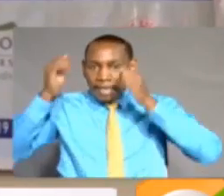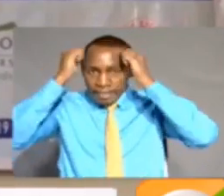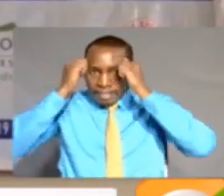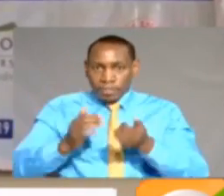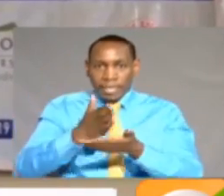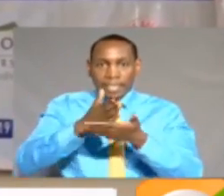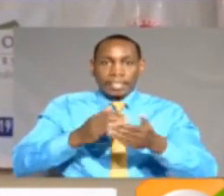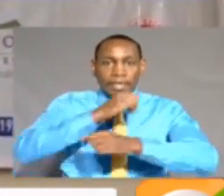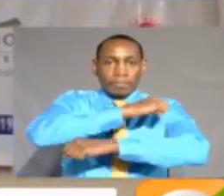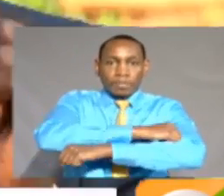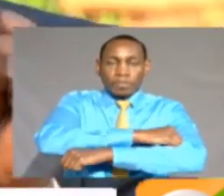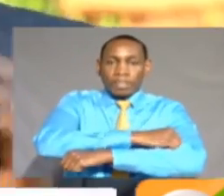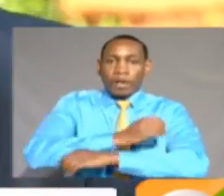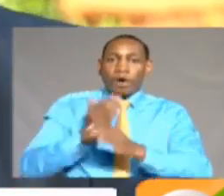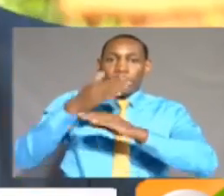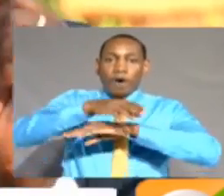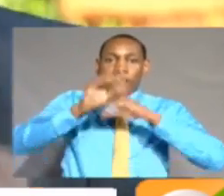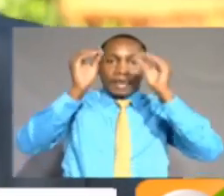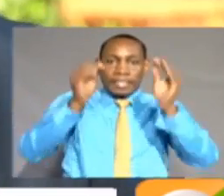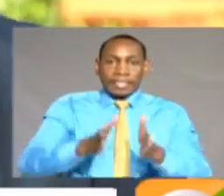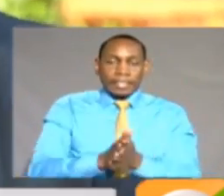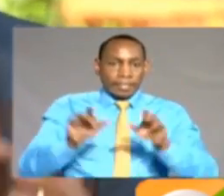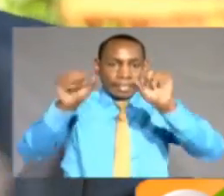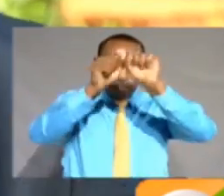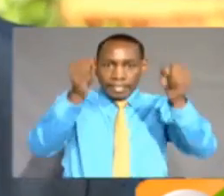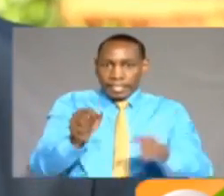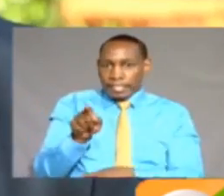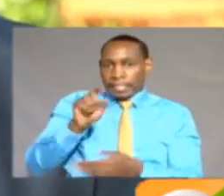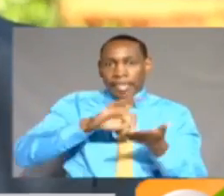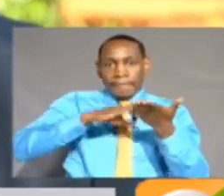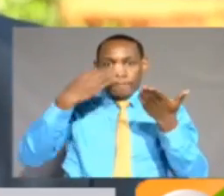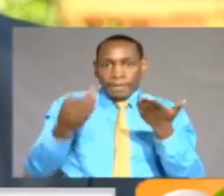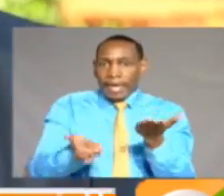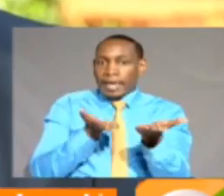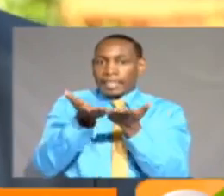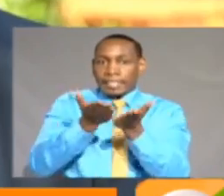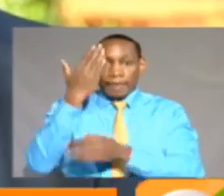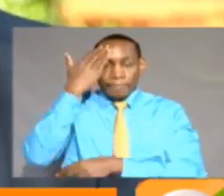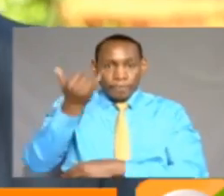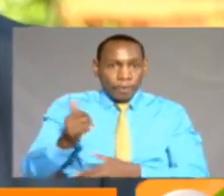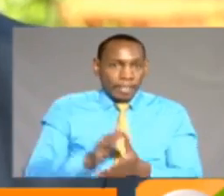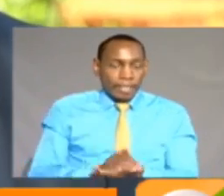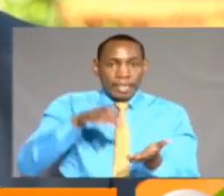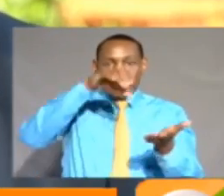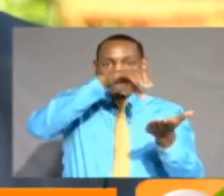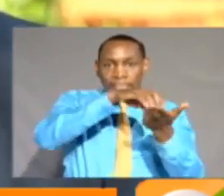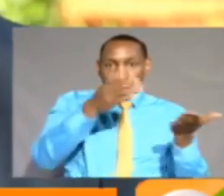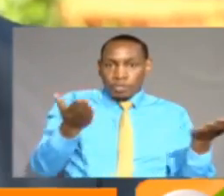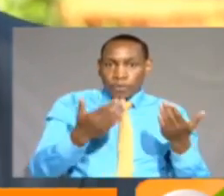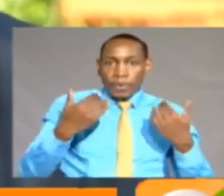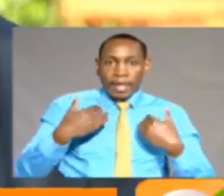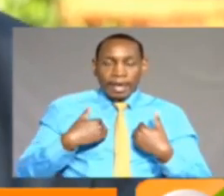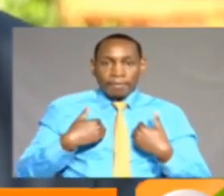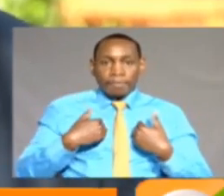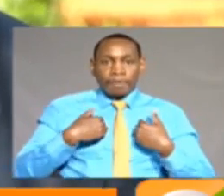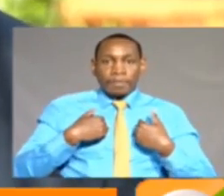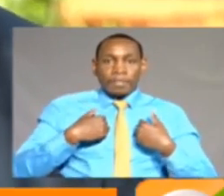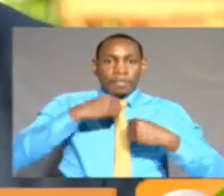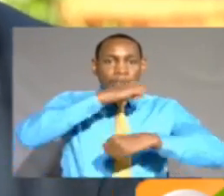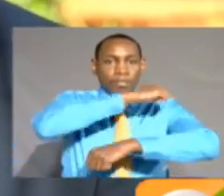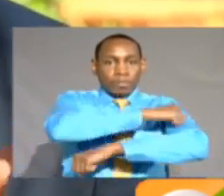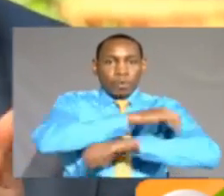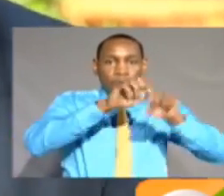some schools more than teachers. This system in itself fails to serve, because in a situation where you have a dysfunctional school